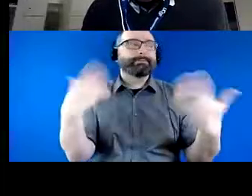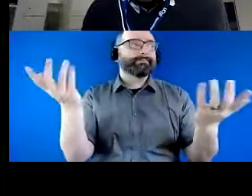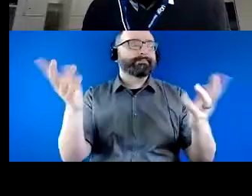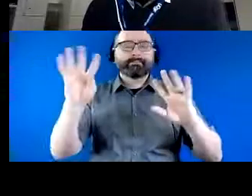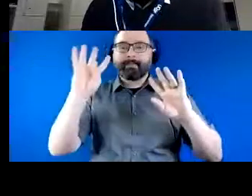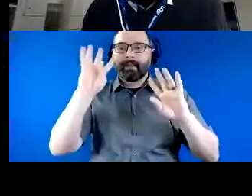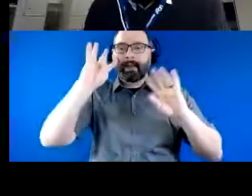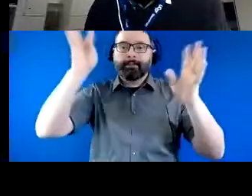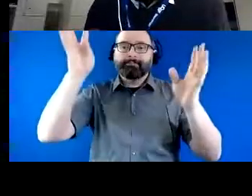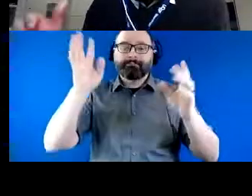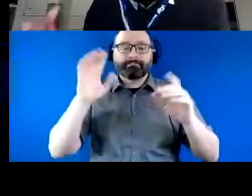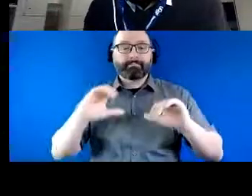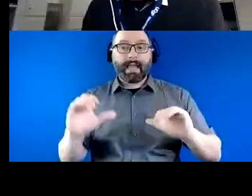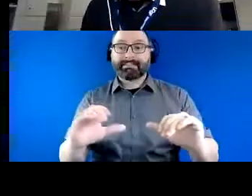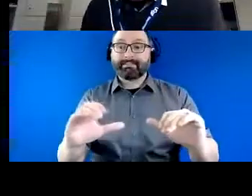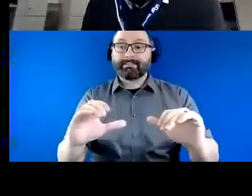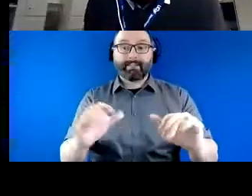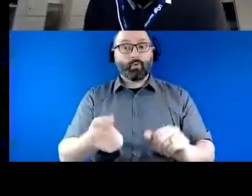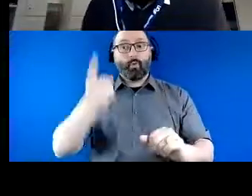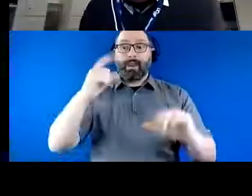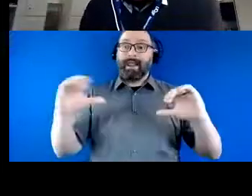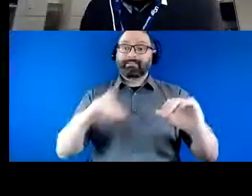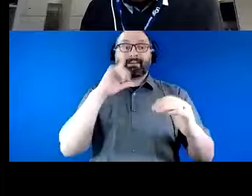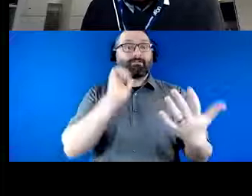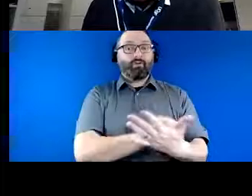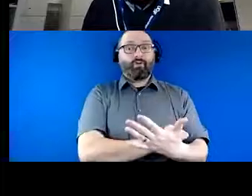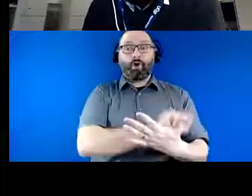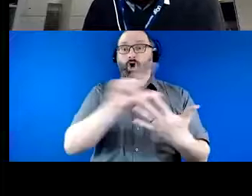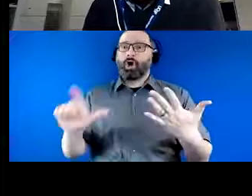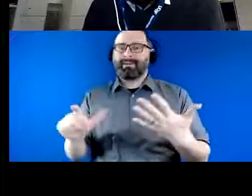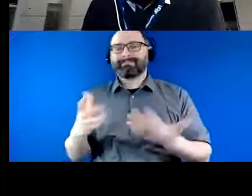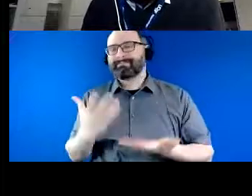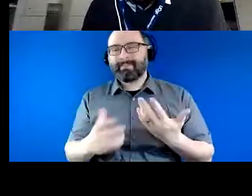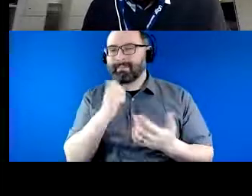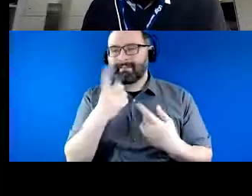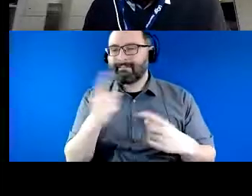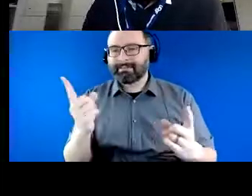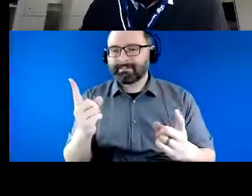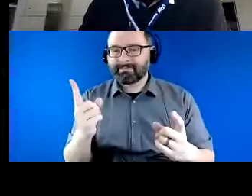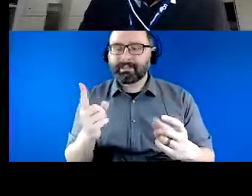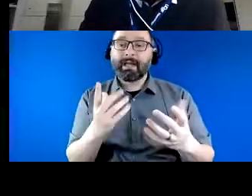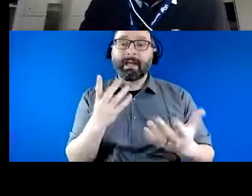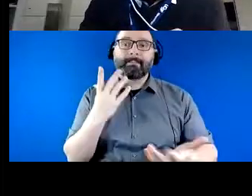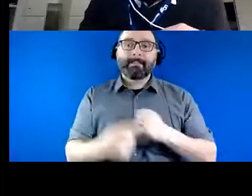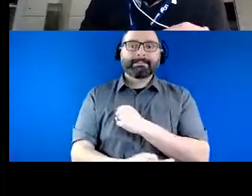an activity across the board for every person, it might not be as effective, right? You may be tempted to